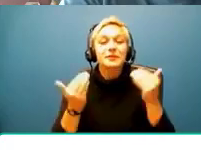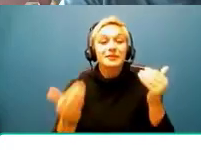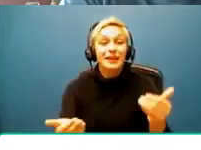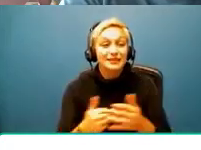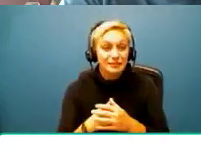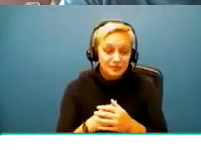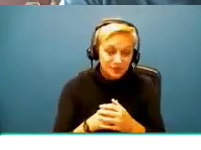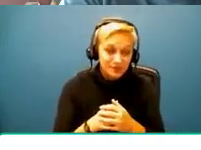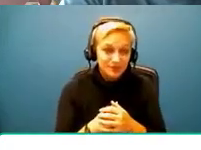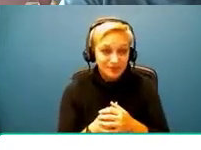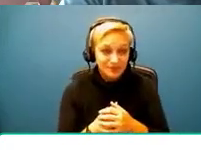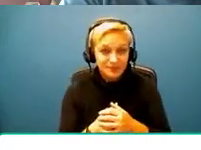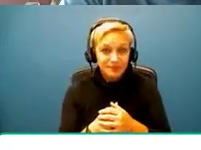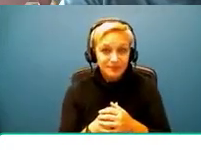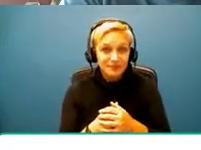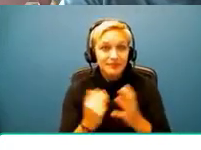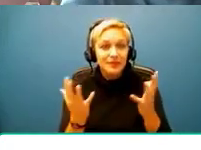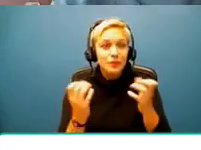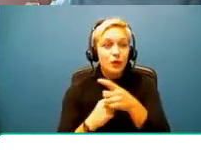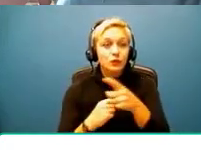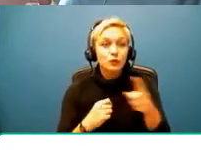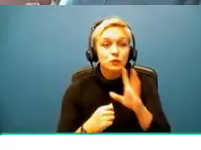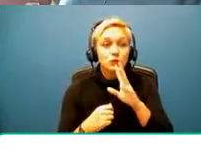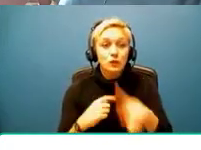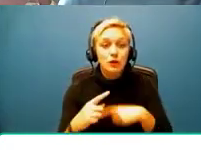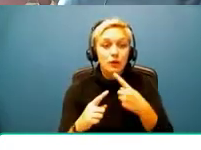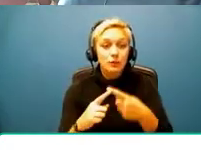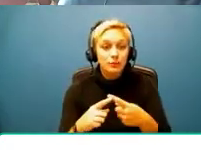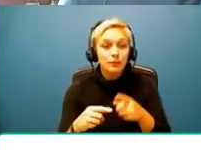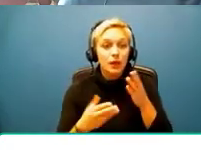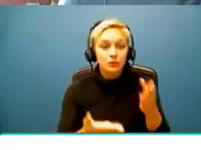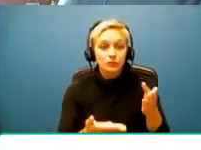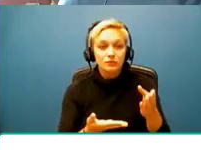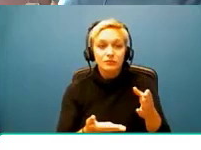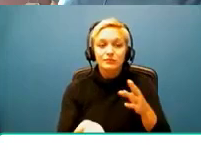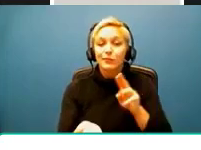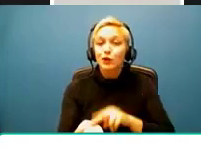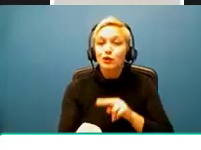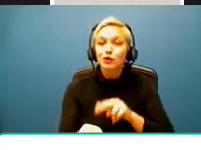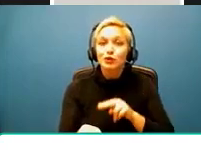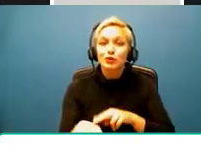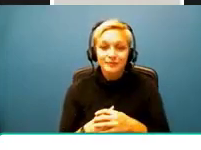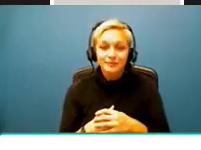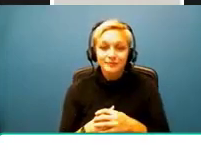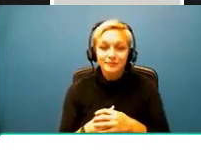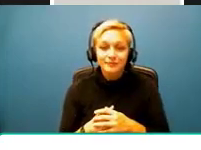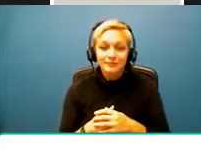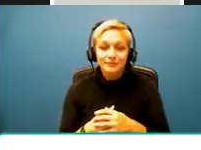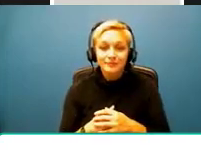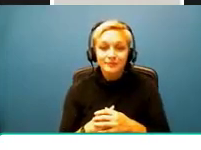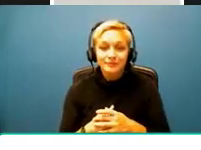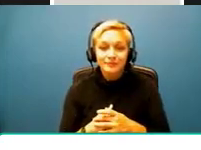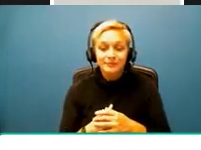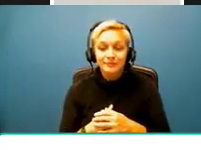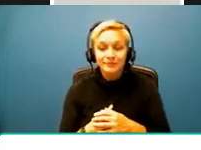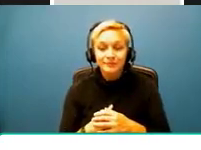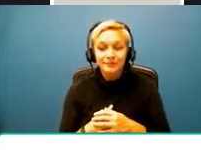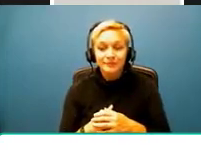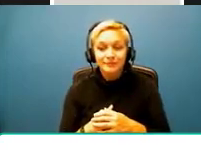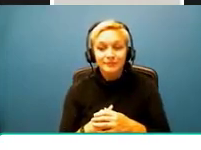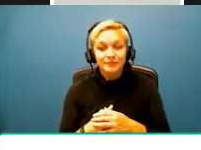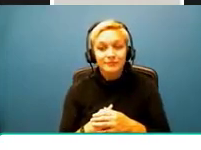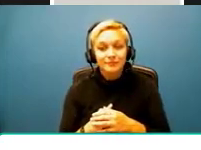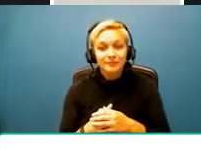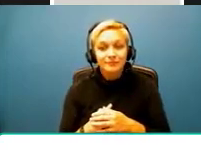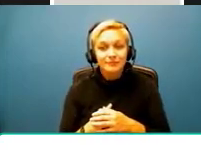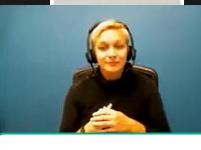So I really just wanted to talk a little bit about nursing services and